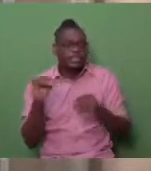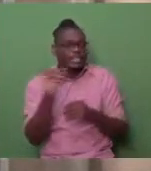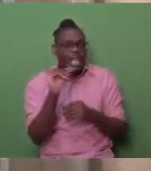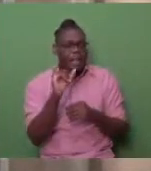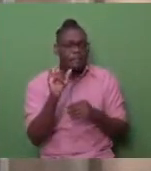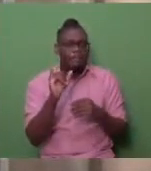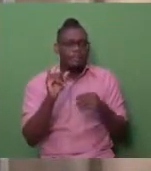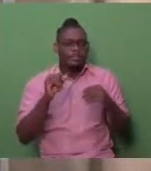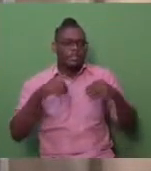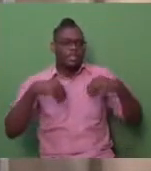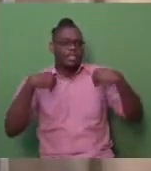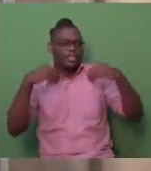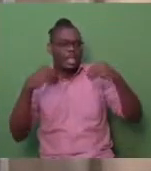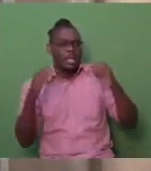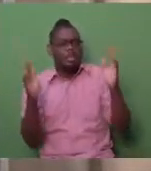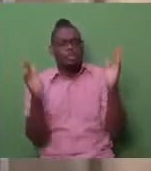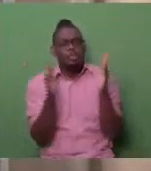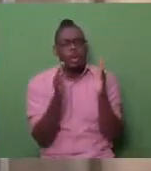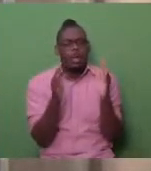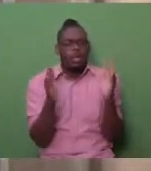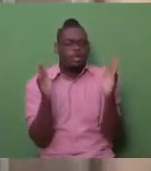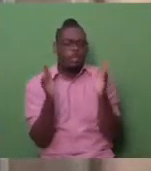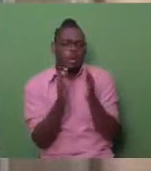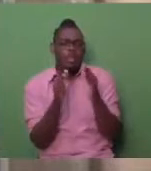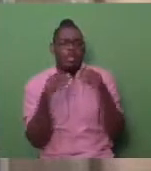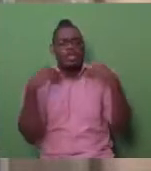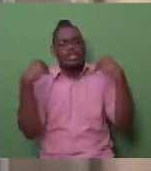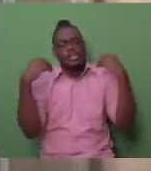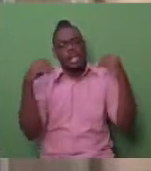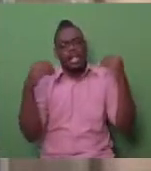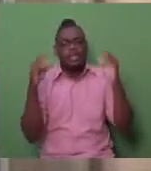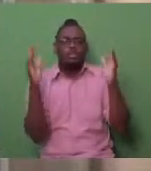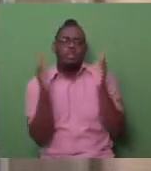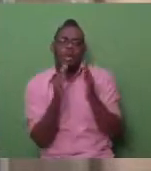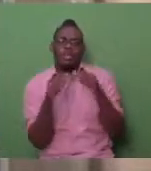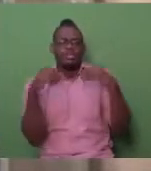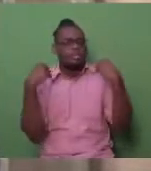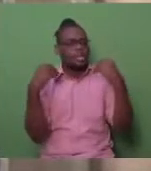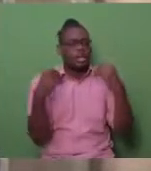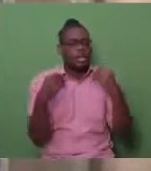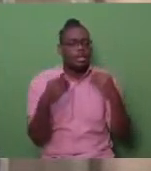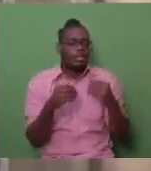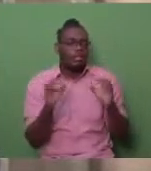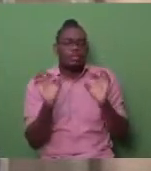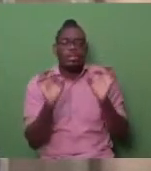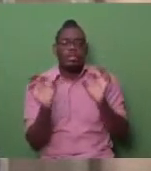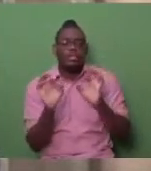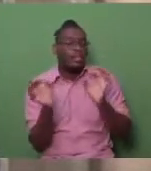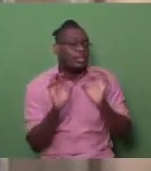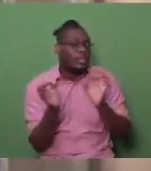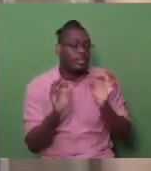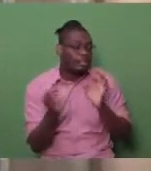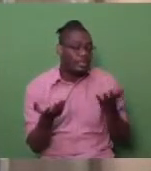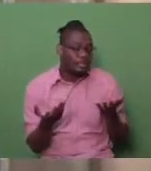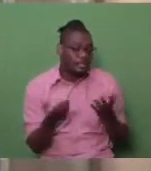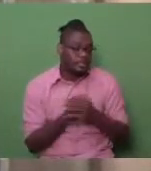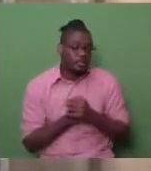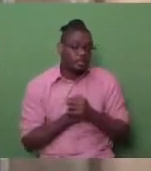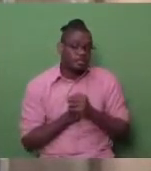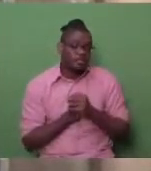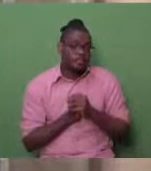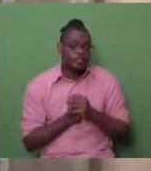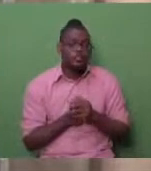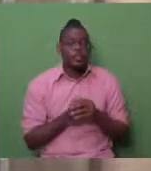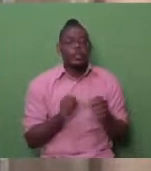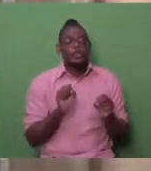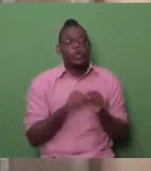as if it was a plan to ensure that the minister was their only name. The public-private partnerships administered